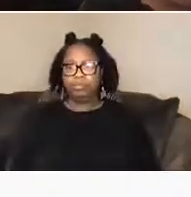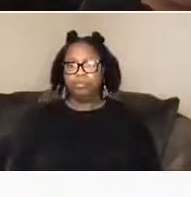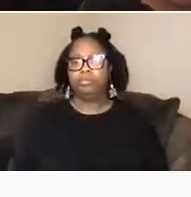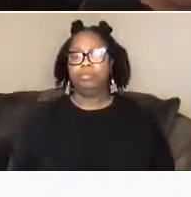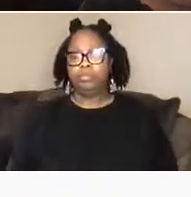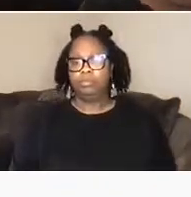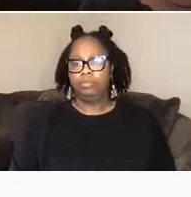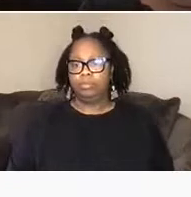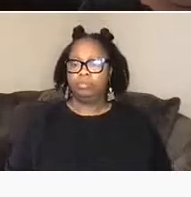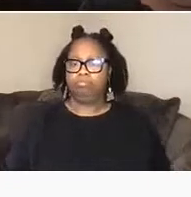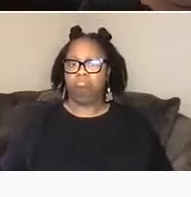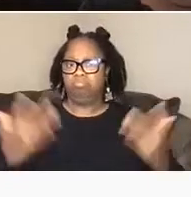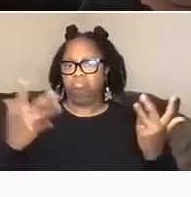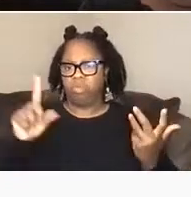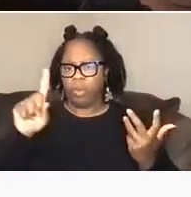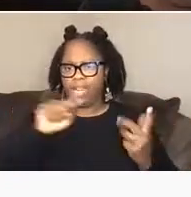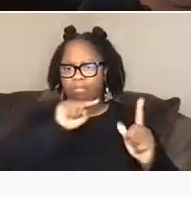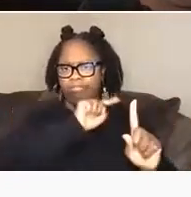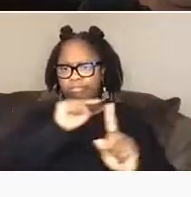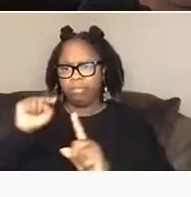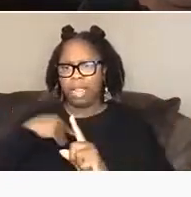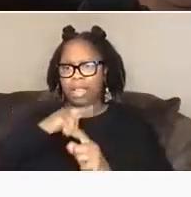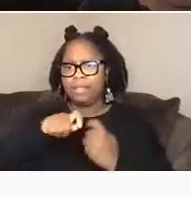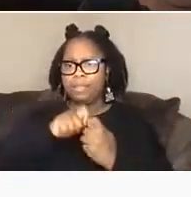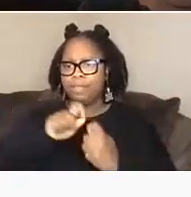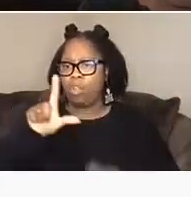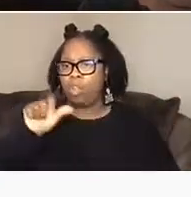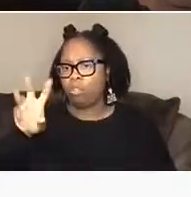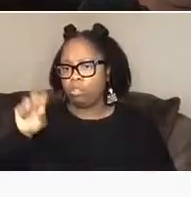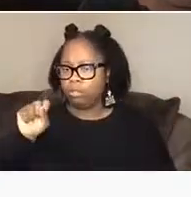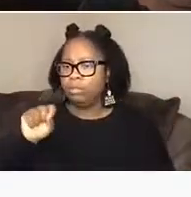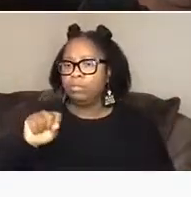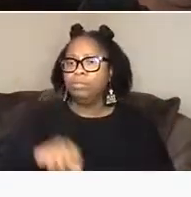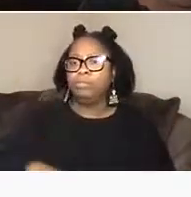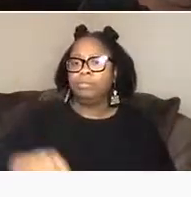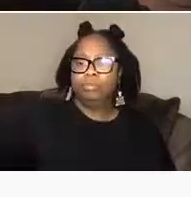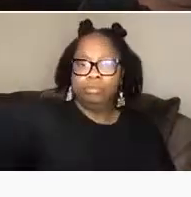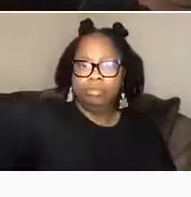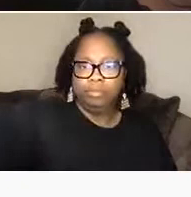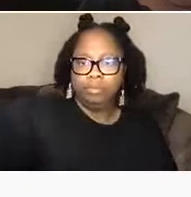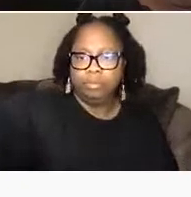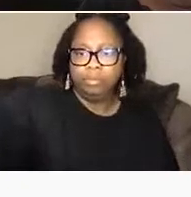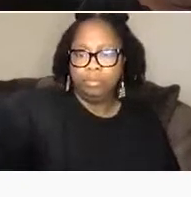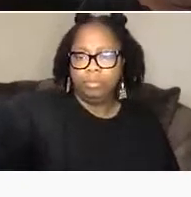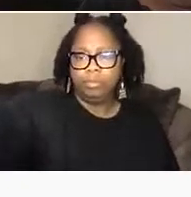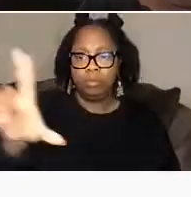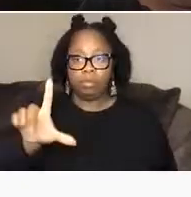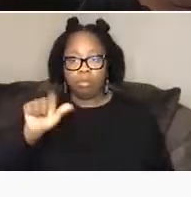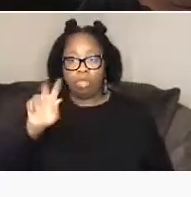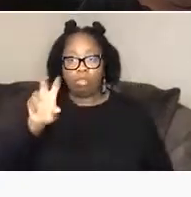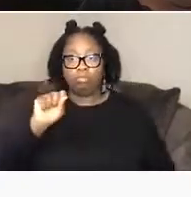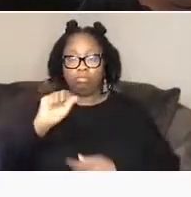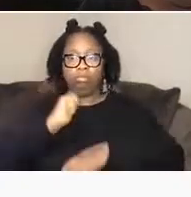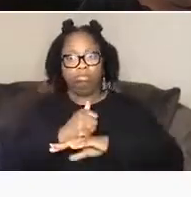So where are there specific laws? So there are laws that specifically protect people